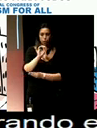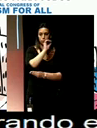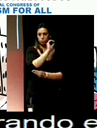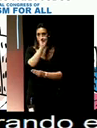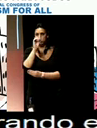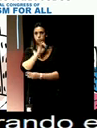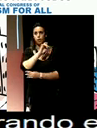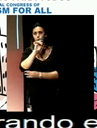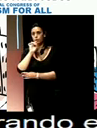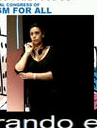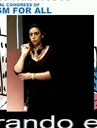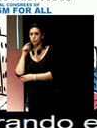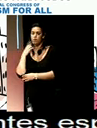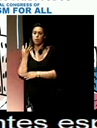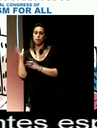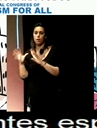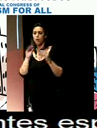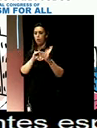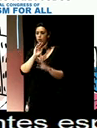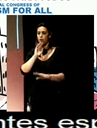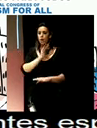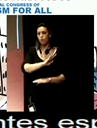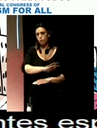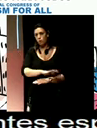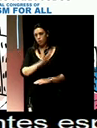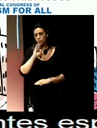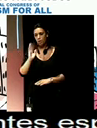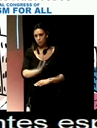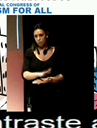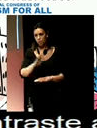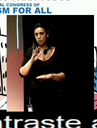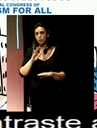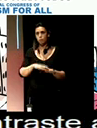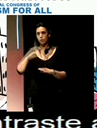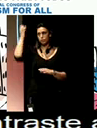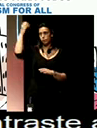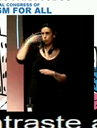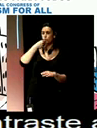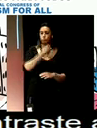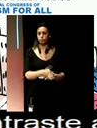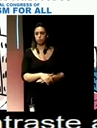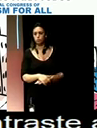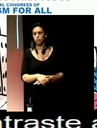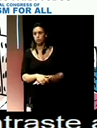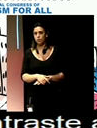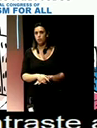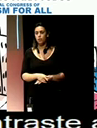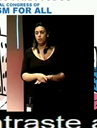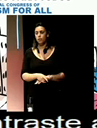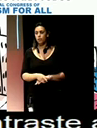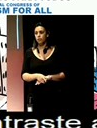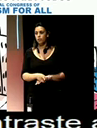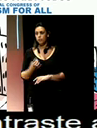advisement in signposting. We advise on contrasts, on